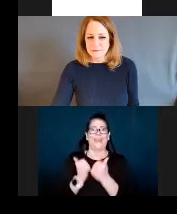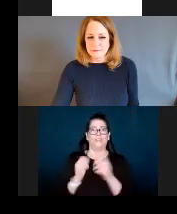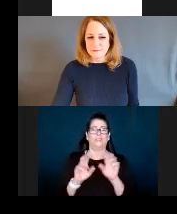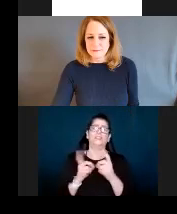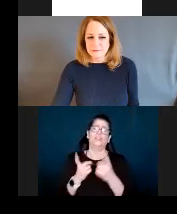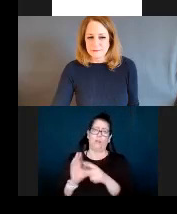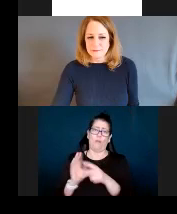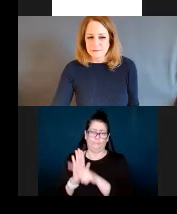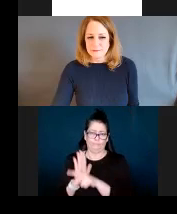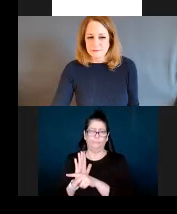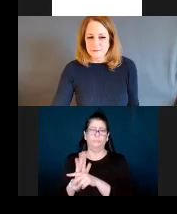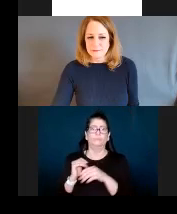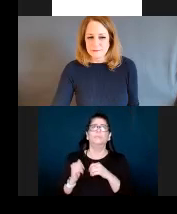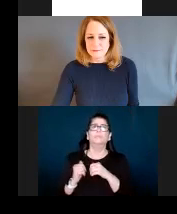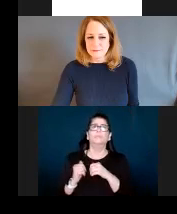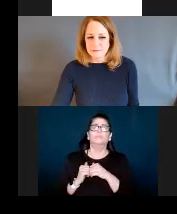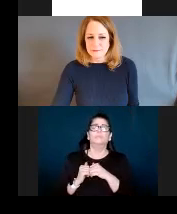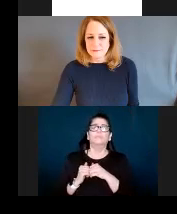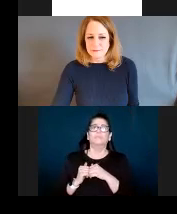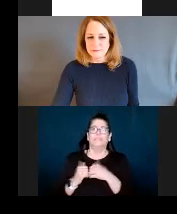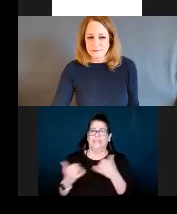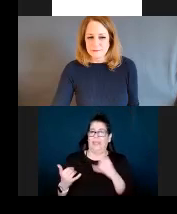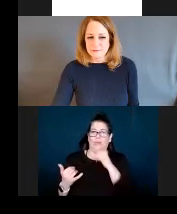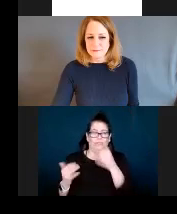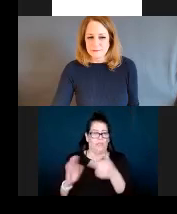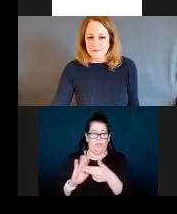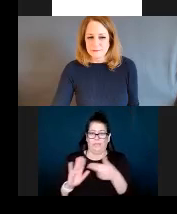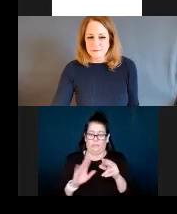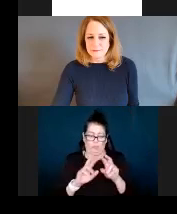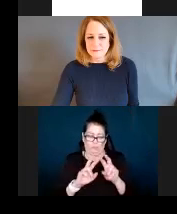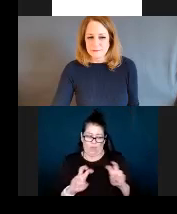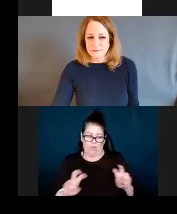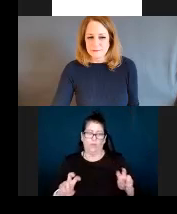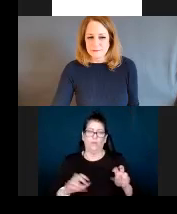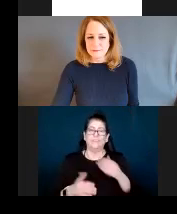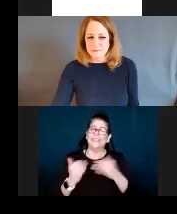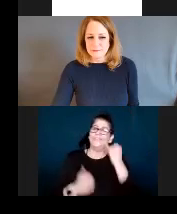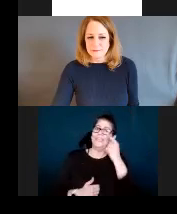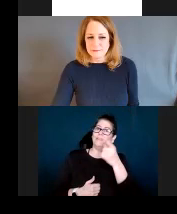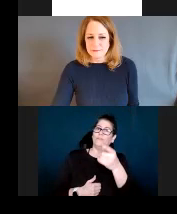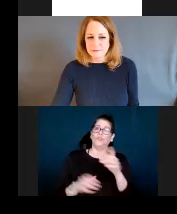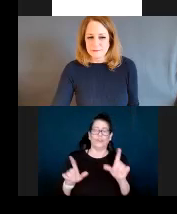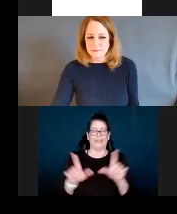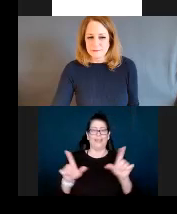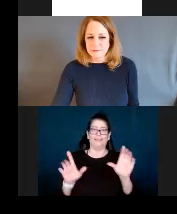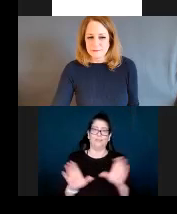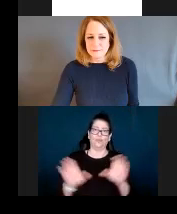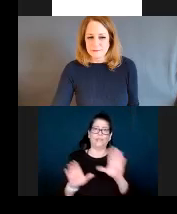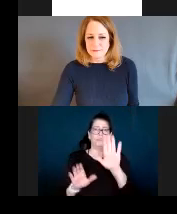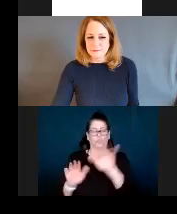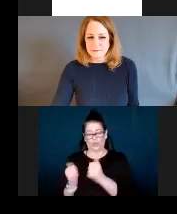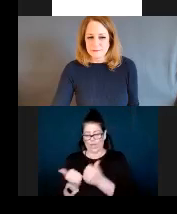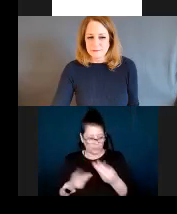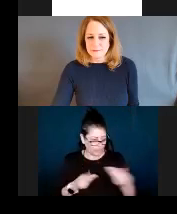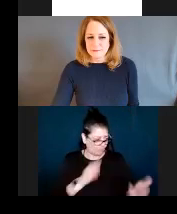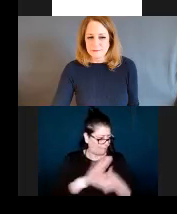This is not the time to diagnose. Crisis center, even if you are of a profession that provides diagnoses in